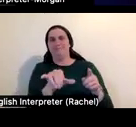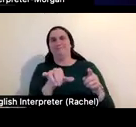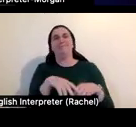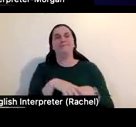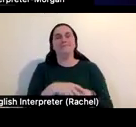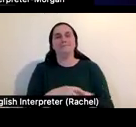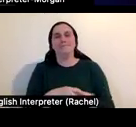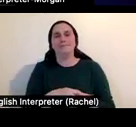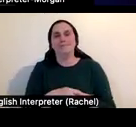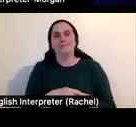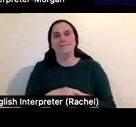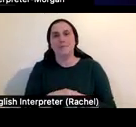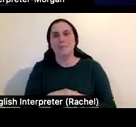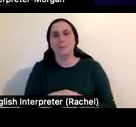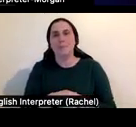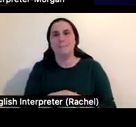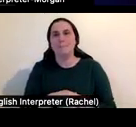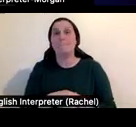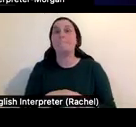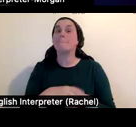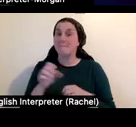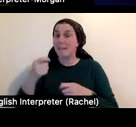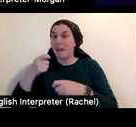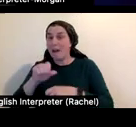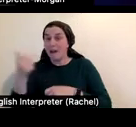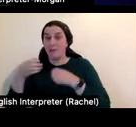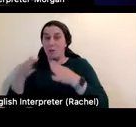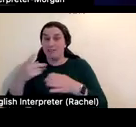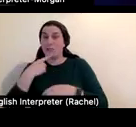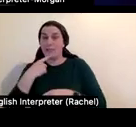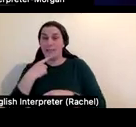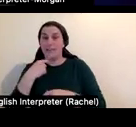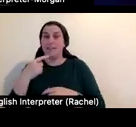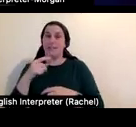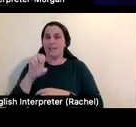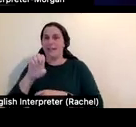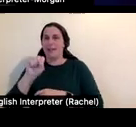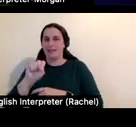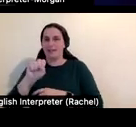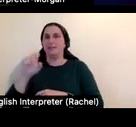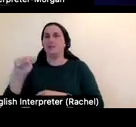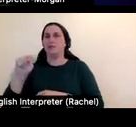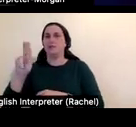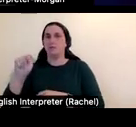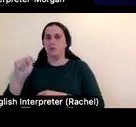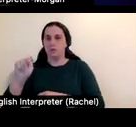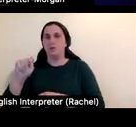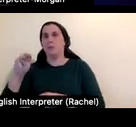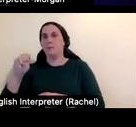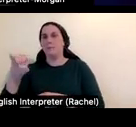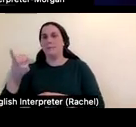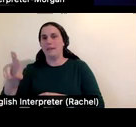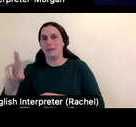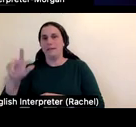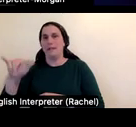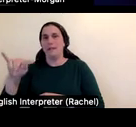Es tut mir leid. Same, Okay. Yep. It's truly light. Oh, that means, I'm so sorry. yeah. Oh, Same here, yeah. same